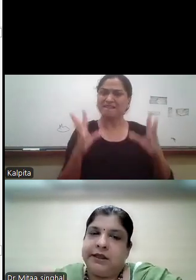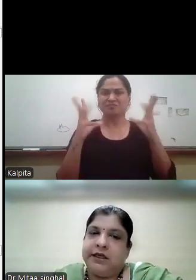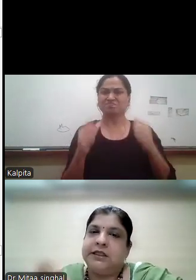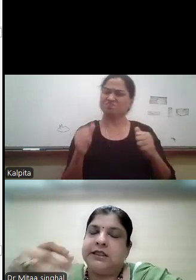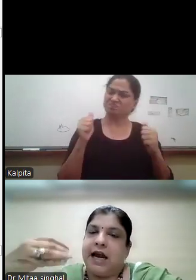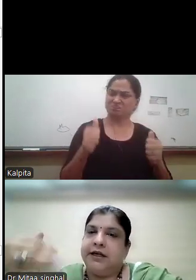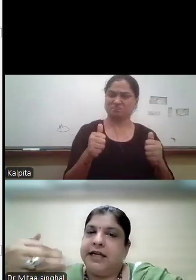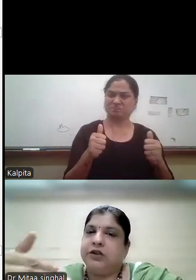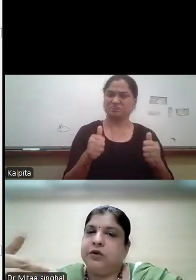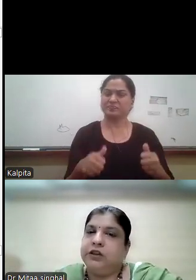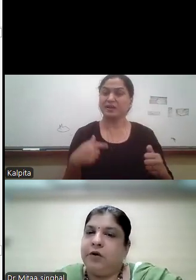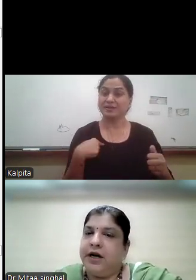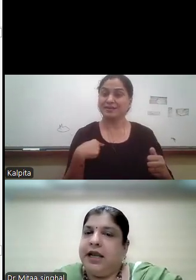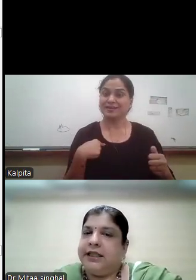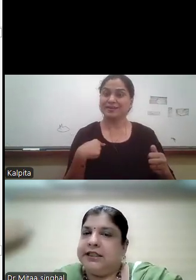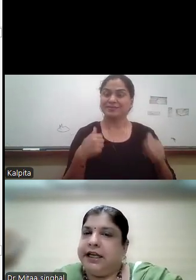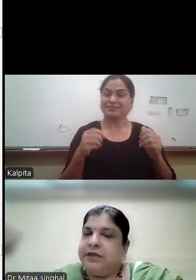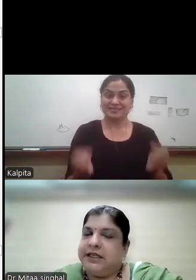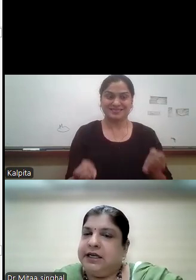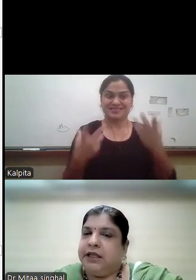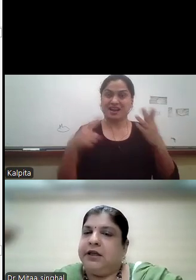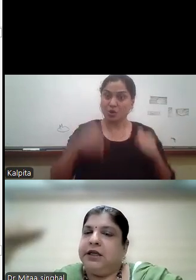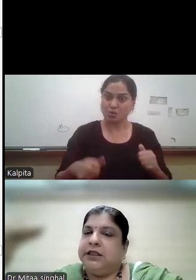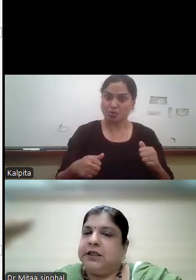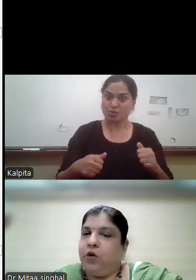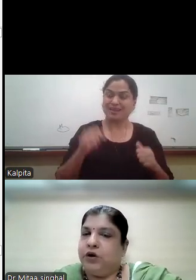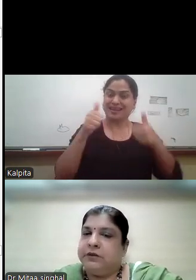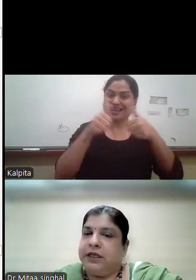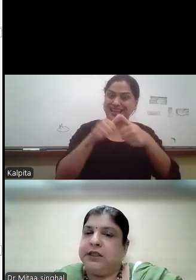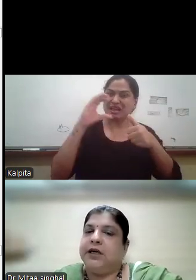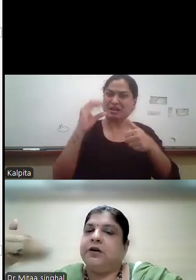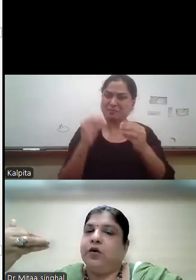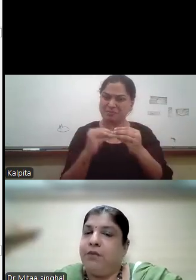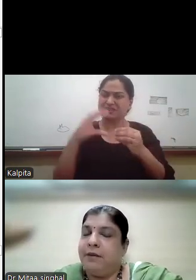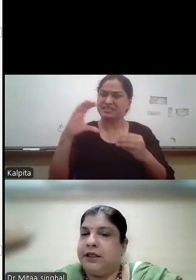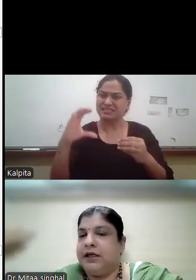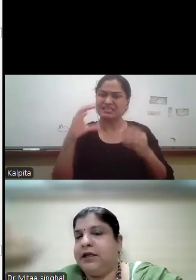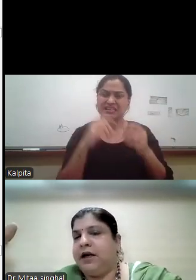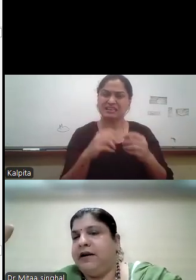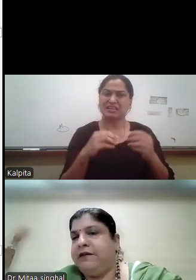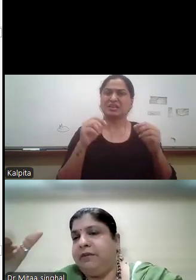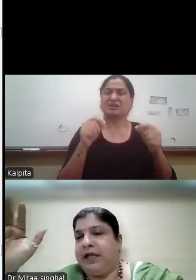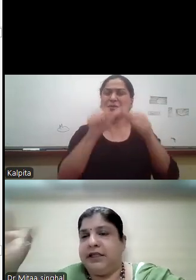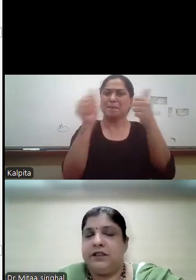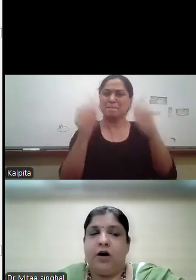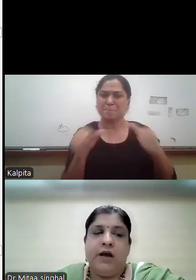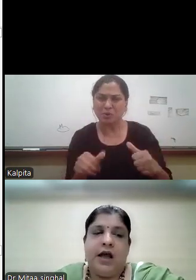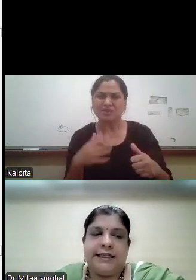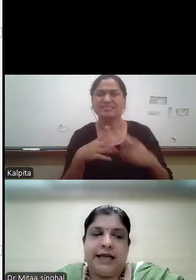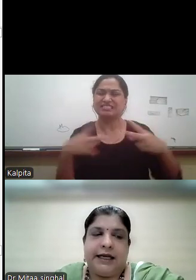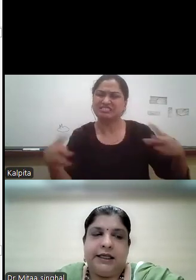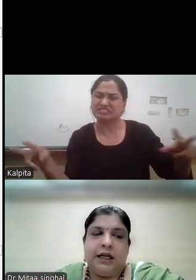the methods, standardized tools for, there's an ABCD method, there's a COAST method, Goomba method. There are different methods